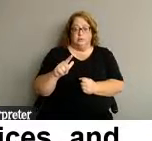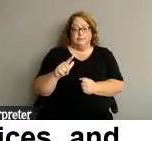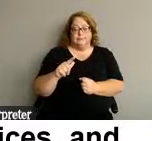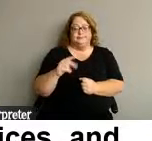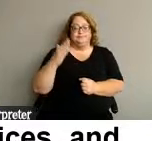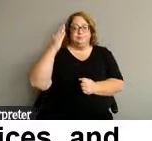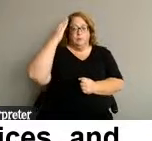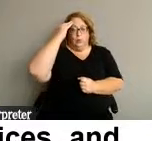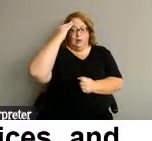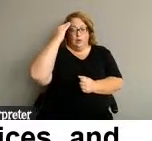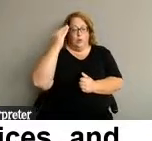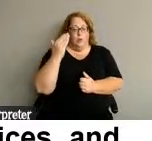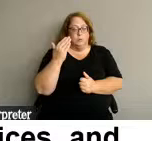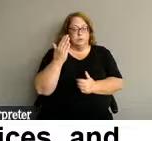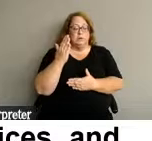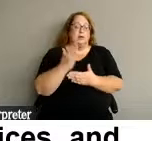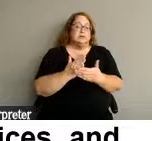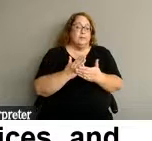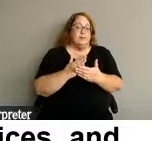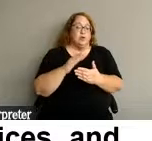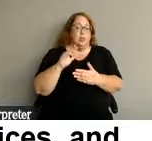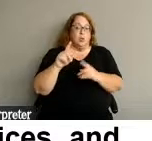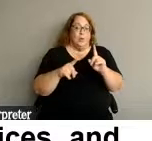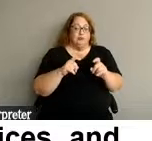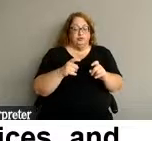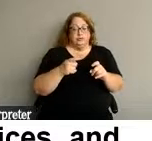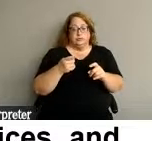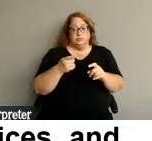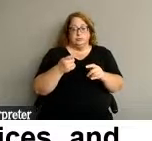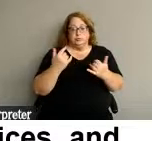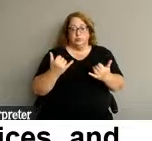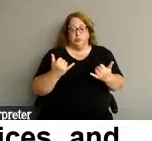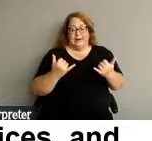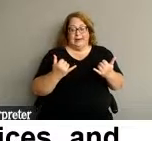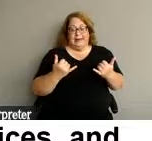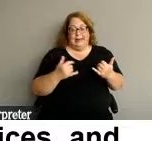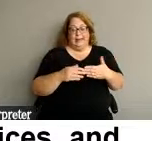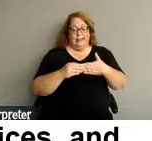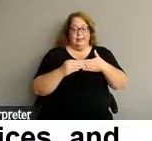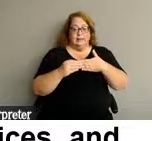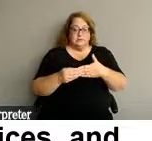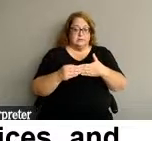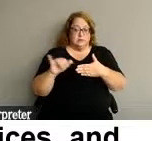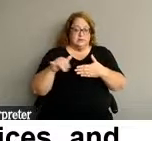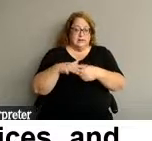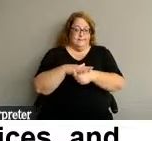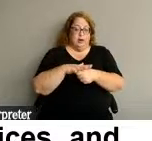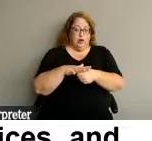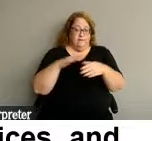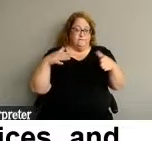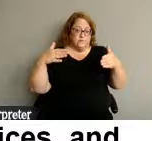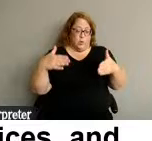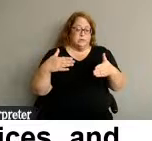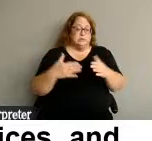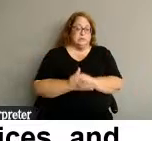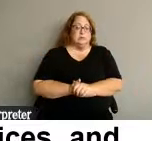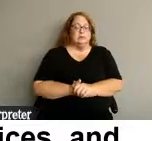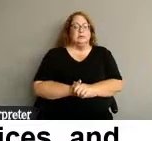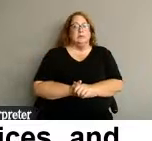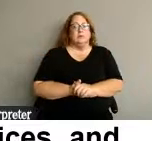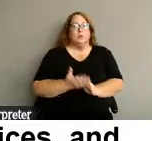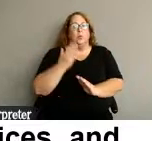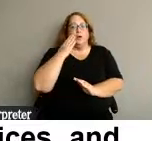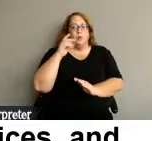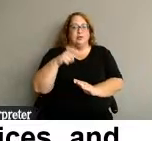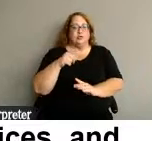we know that, and some of the questions that you have prompted today leads us into this same area of focus. We know that there is a need